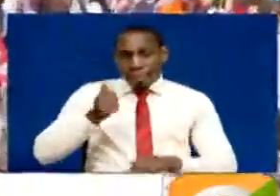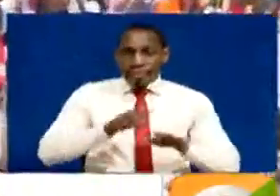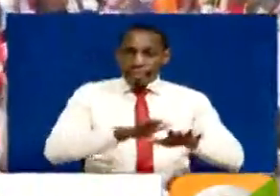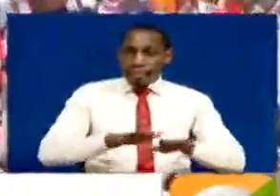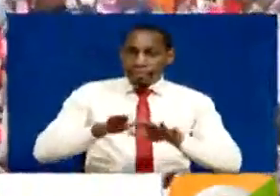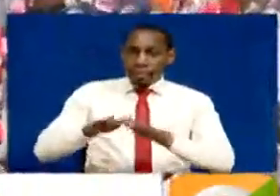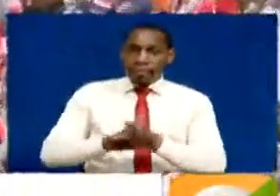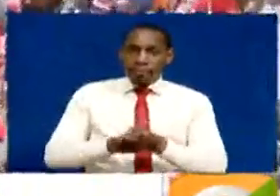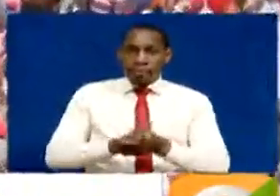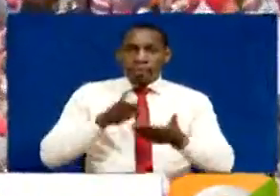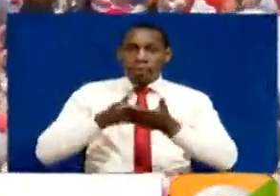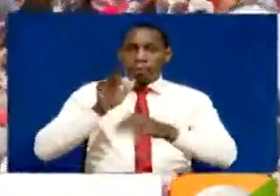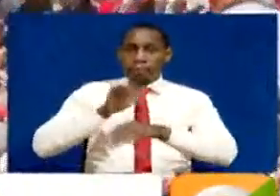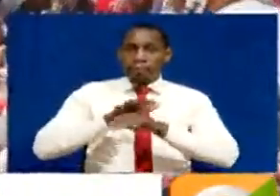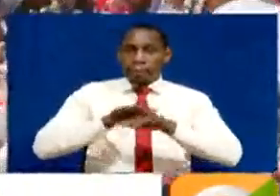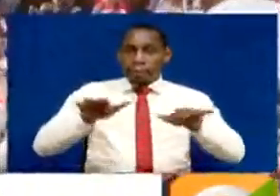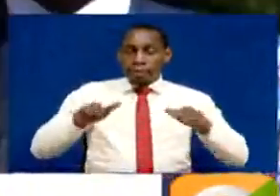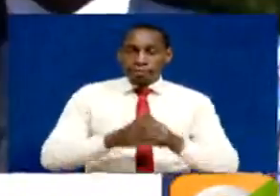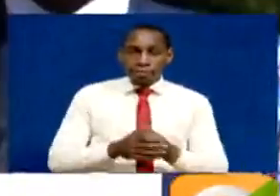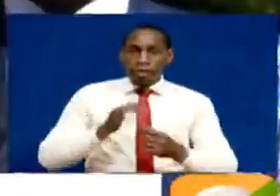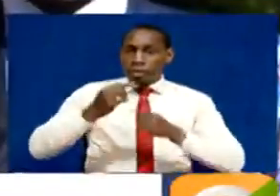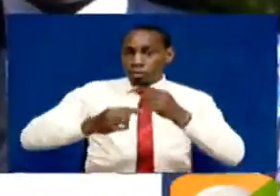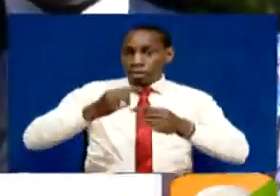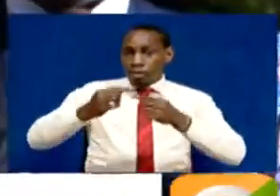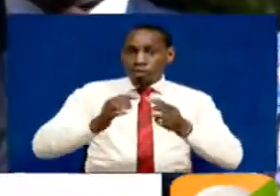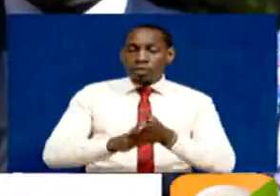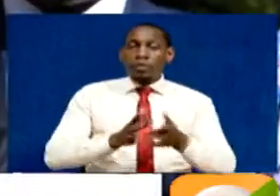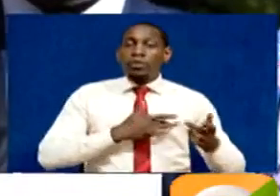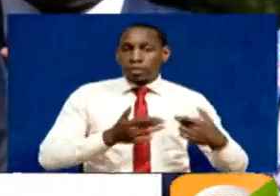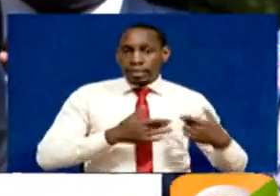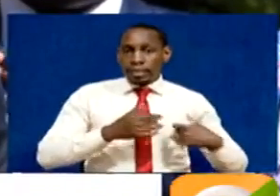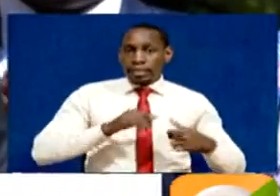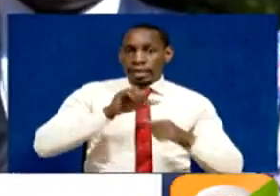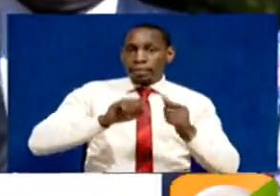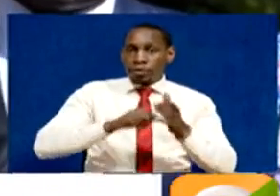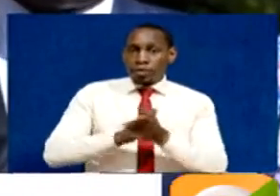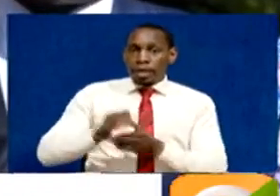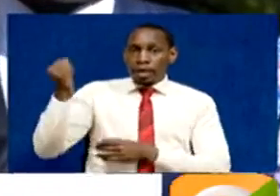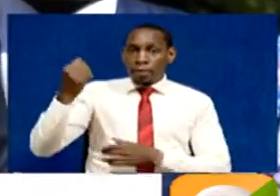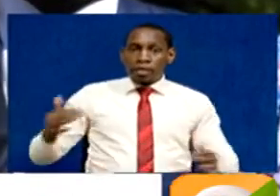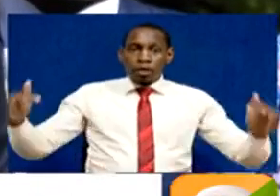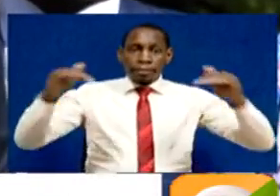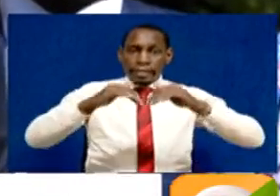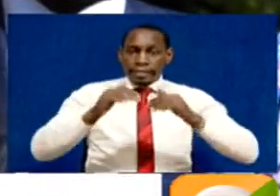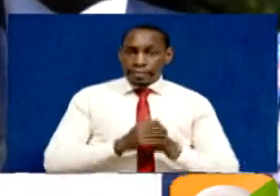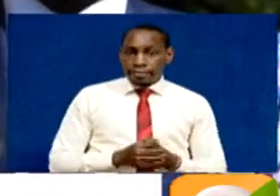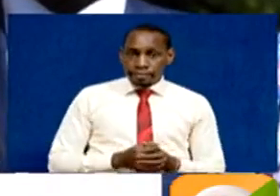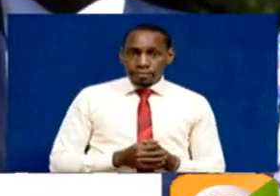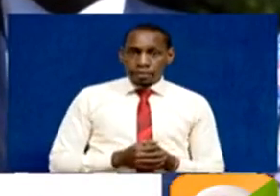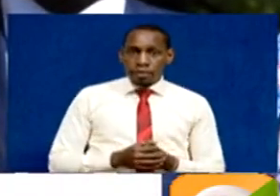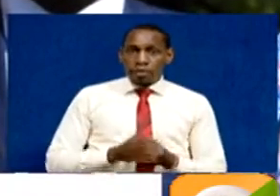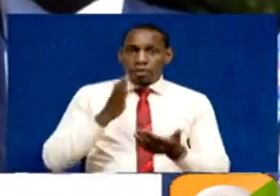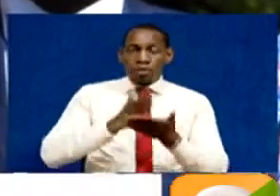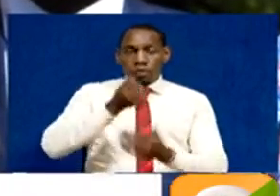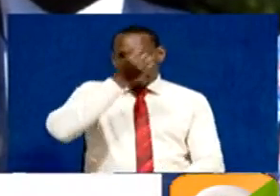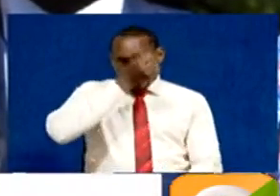precautions to prevent infections. We continue to be concerned about the political gatherings that have